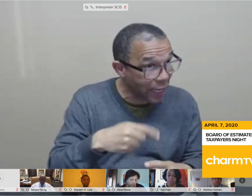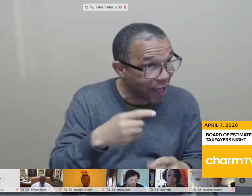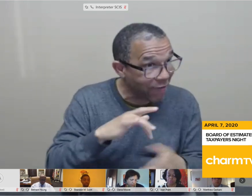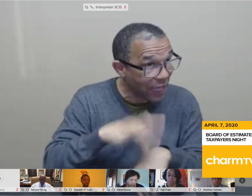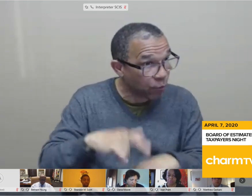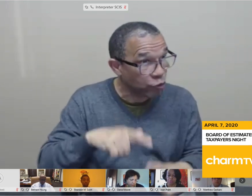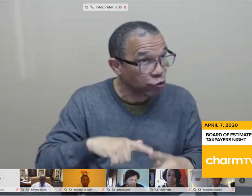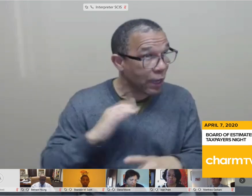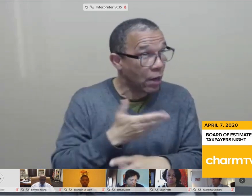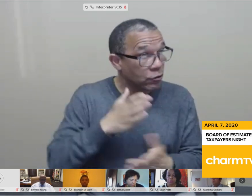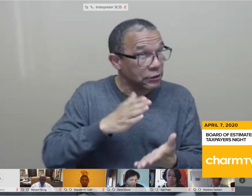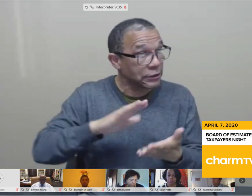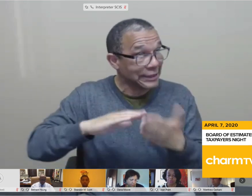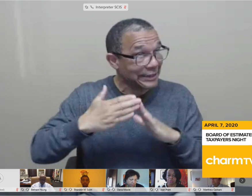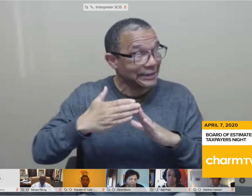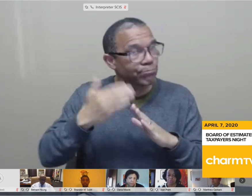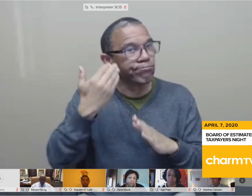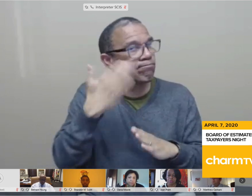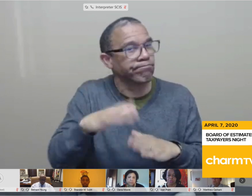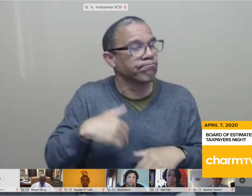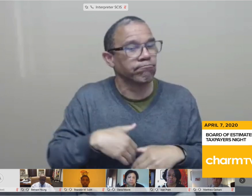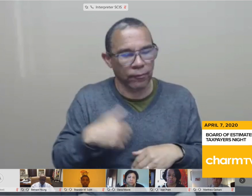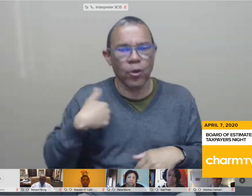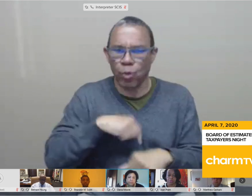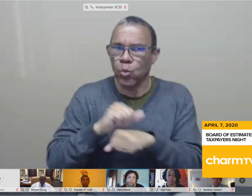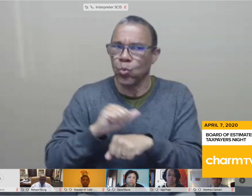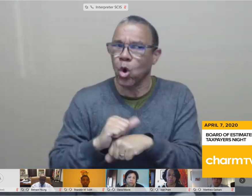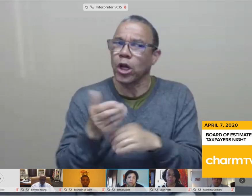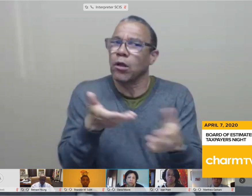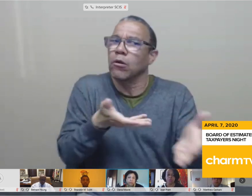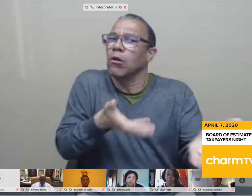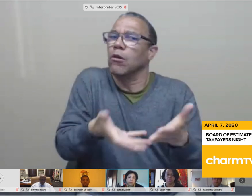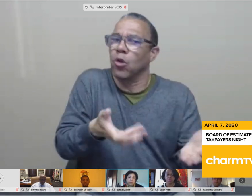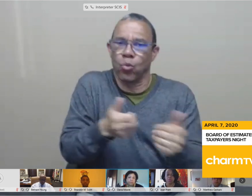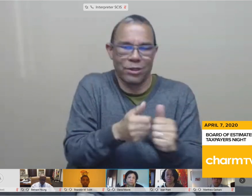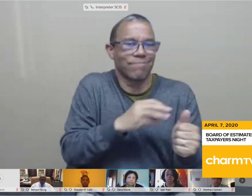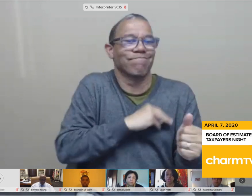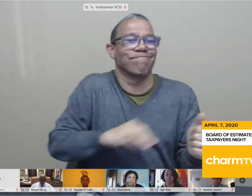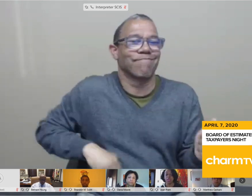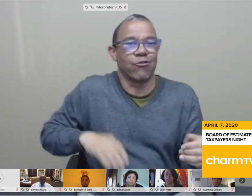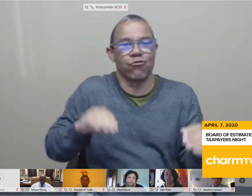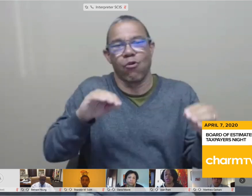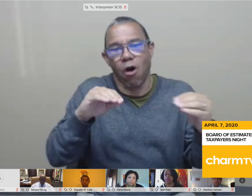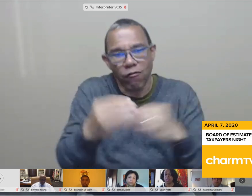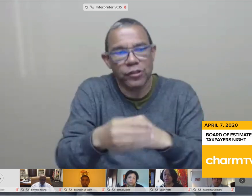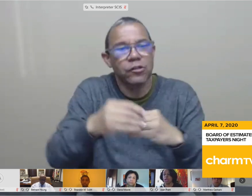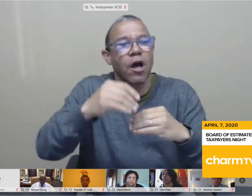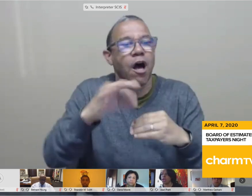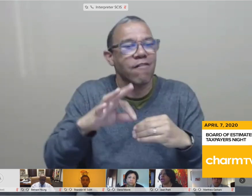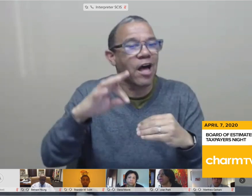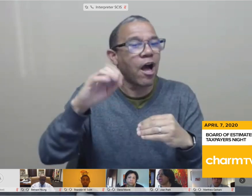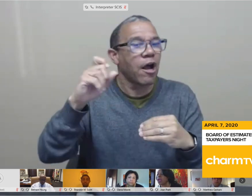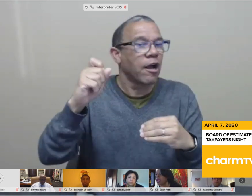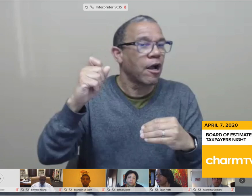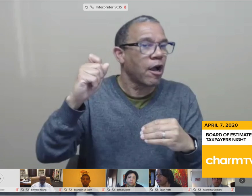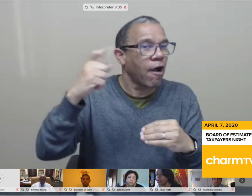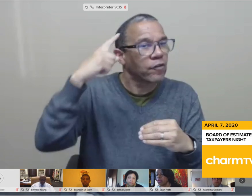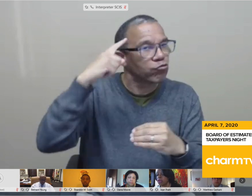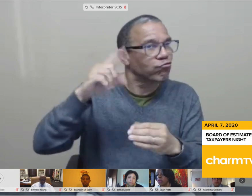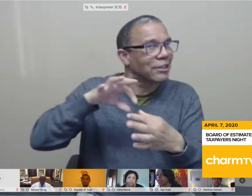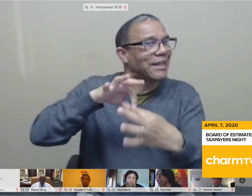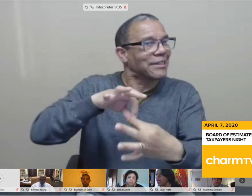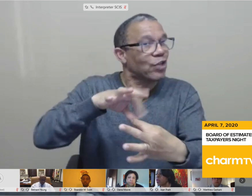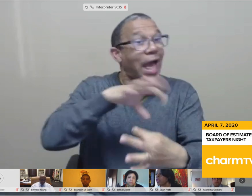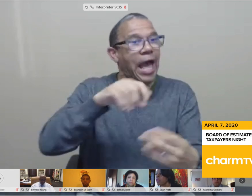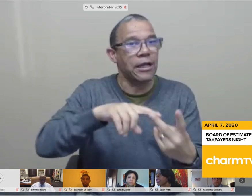at this point, we've been working very closely with the Mayor's Office of Government Relations and our state and our federal partners